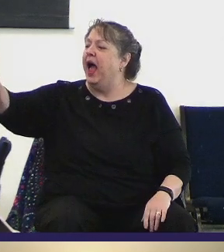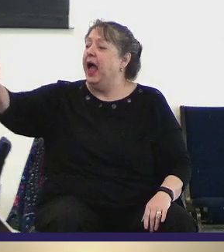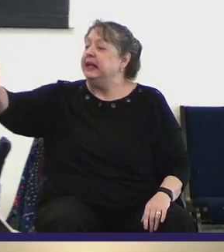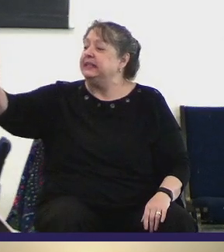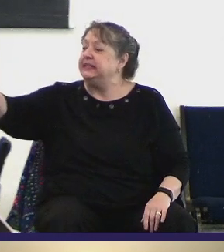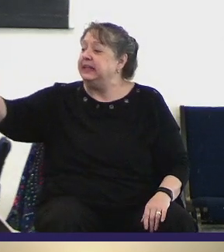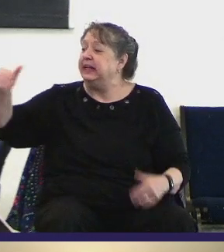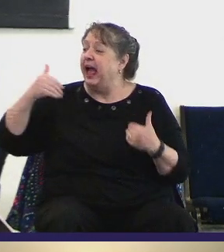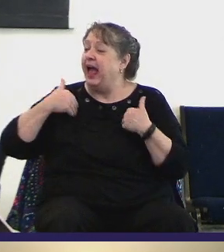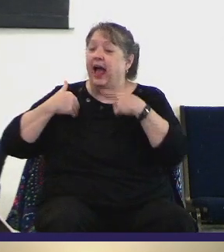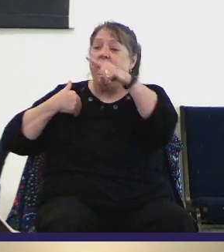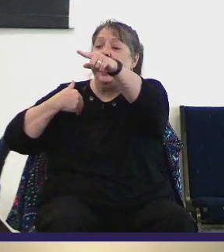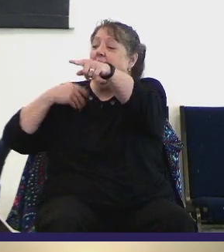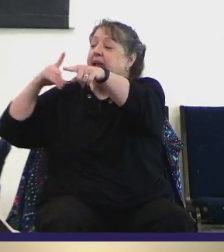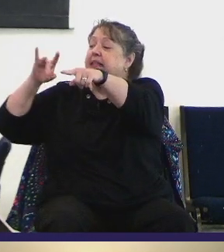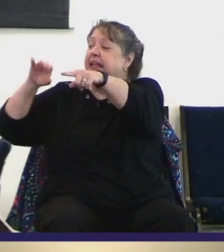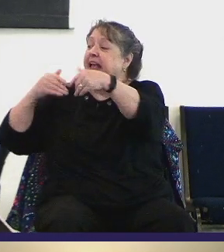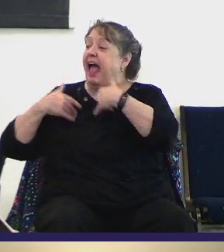Yeah.